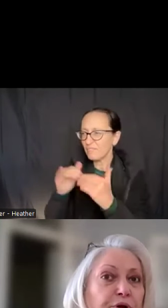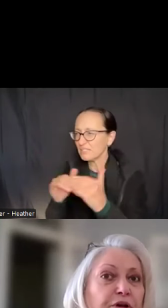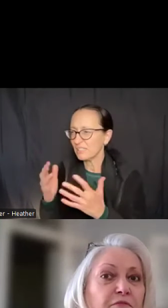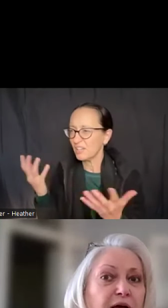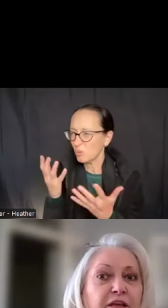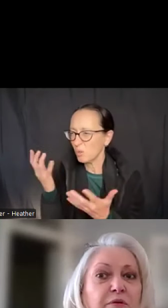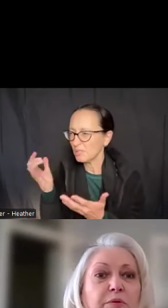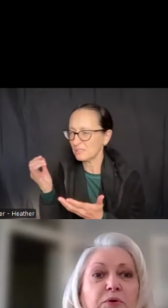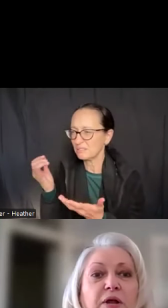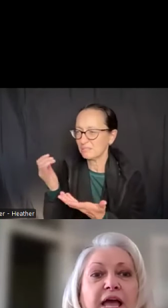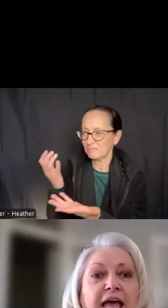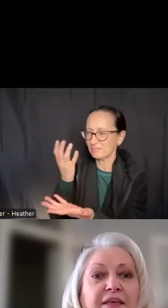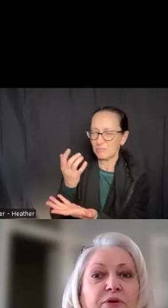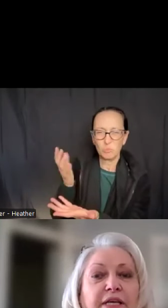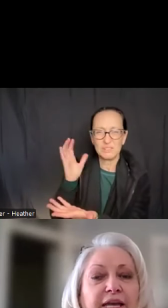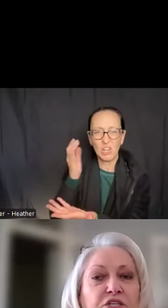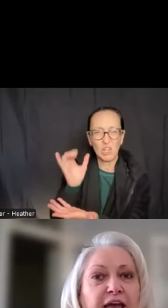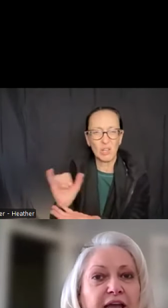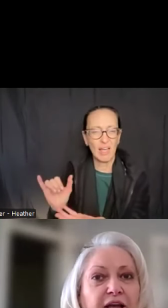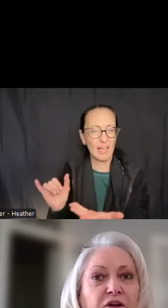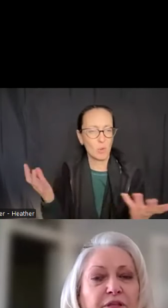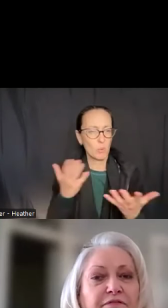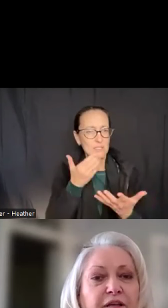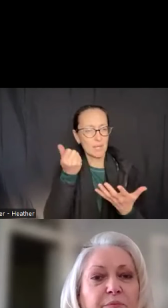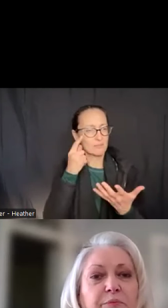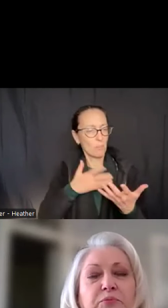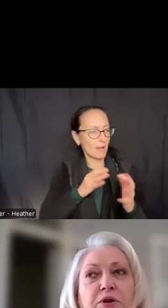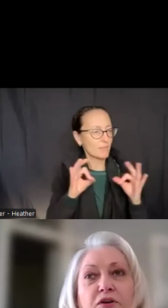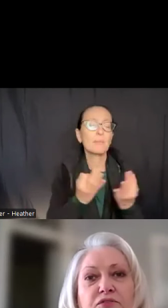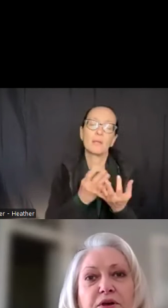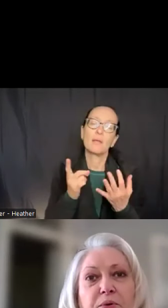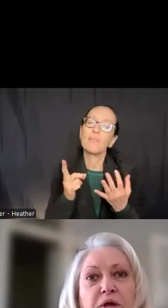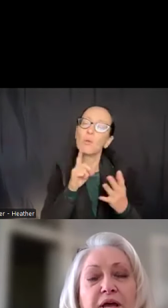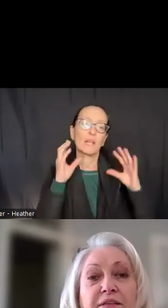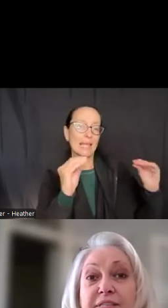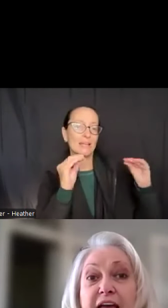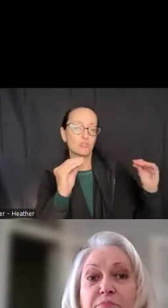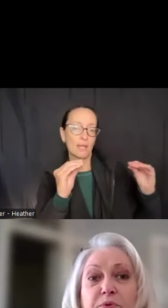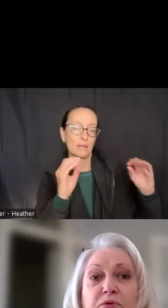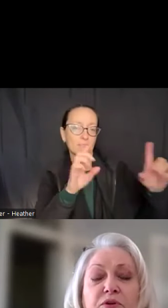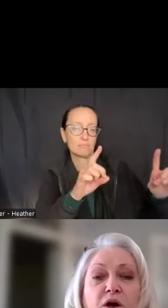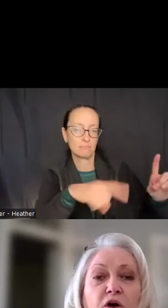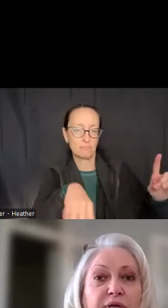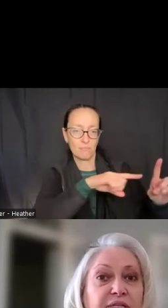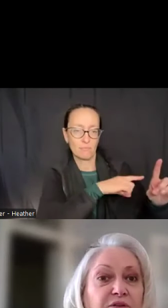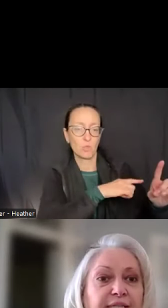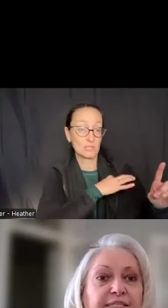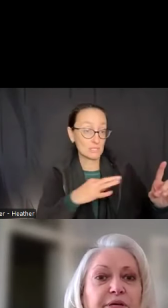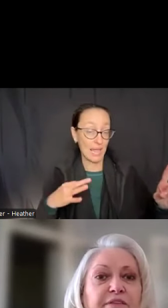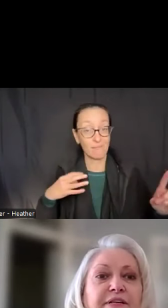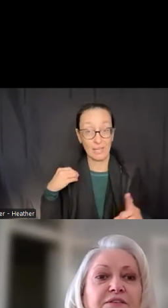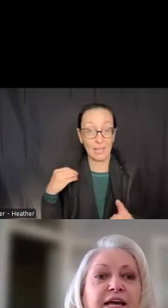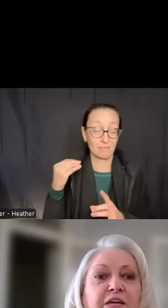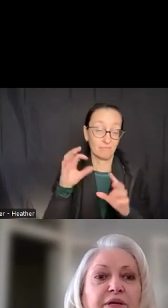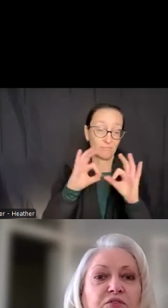be appropriate for my family member? And they really educate not only the family members, but also the staff members on resident rights